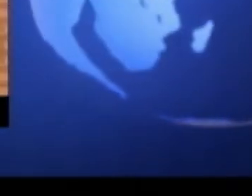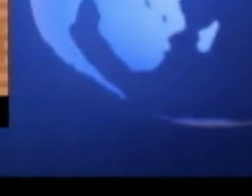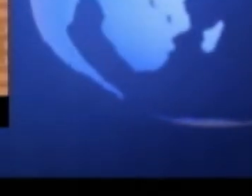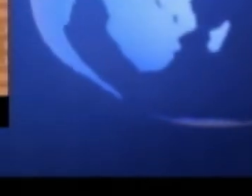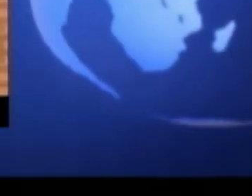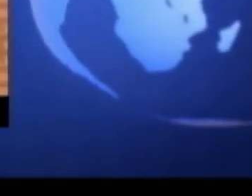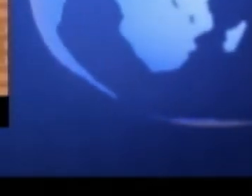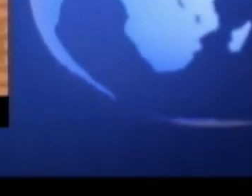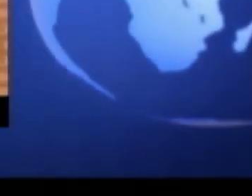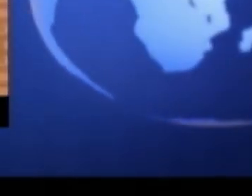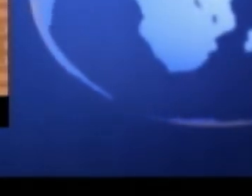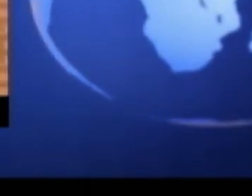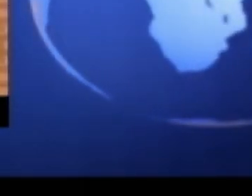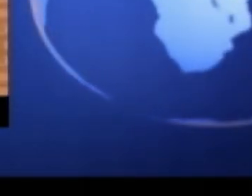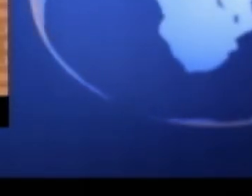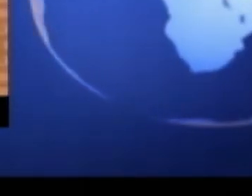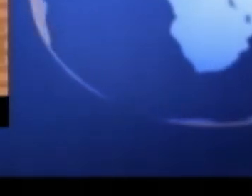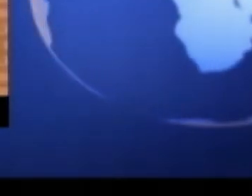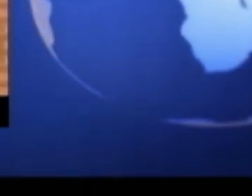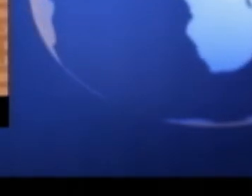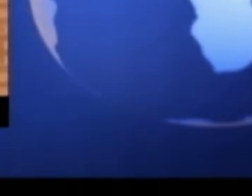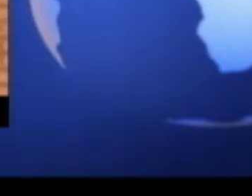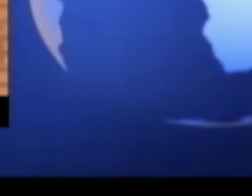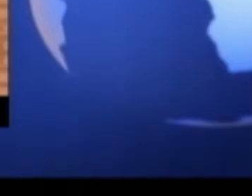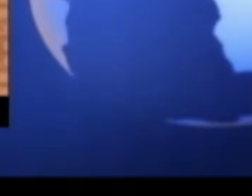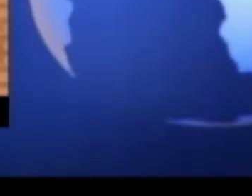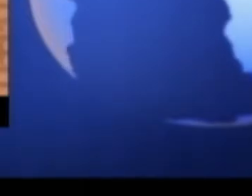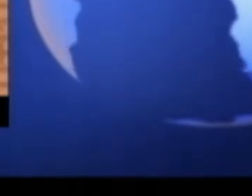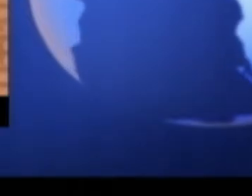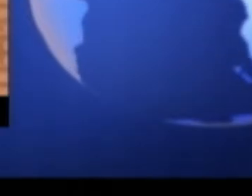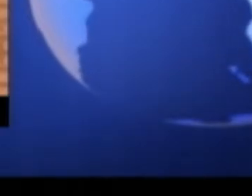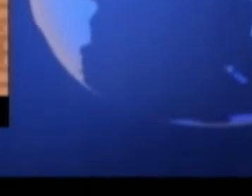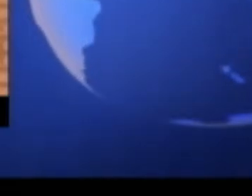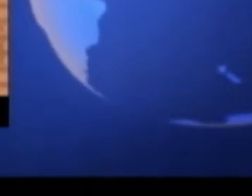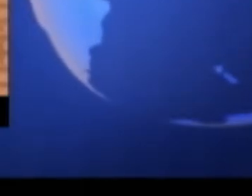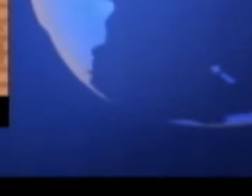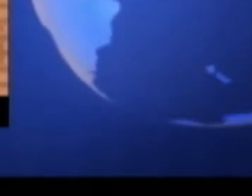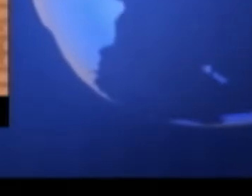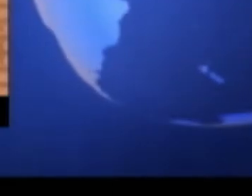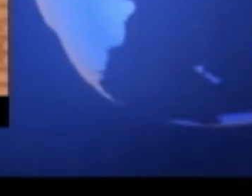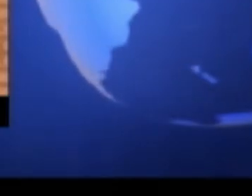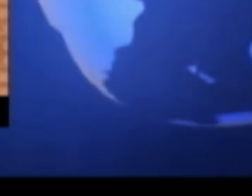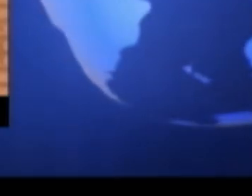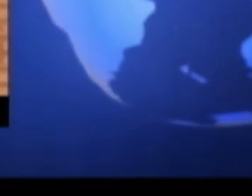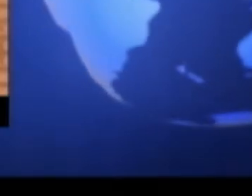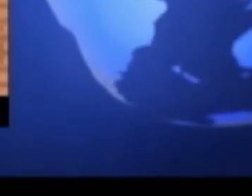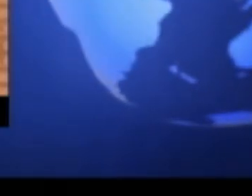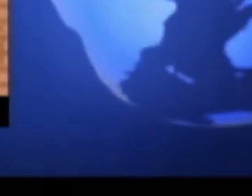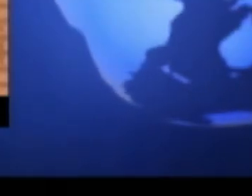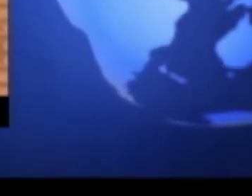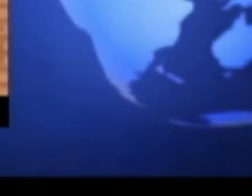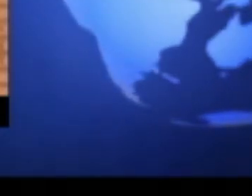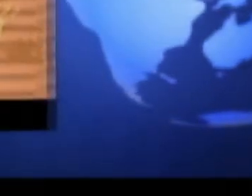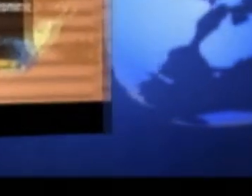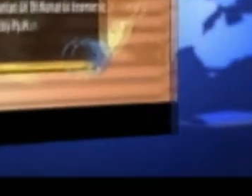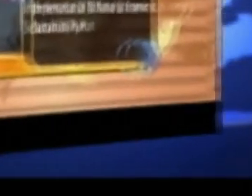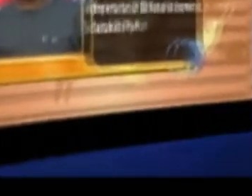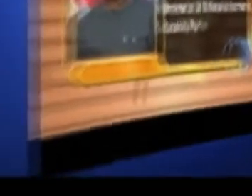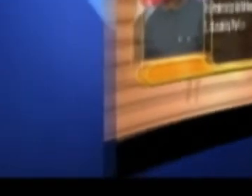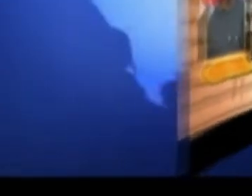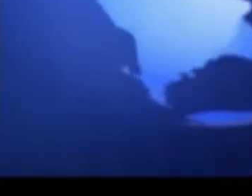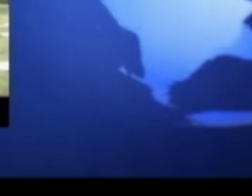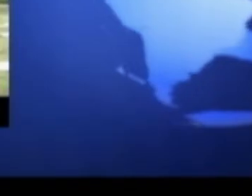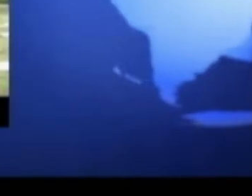Vice President welcomes international community support towards implementation of National Economic Sustainability Plan.